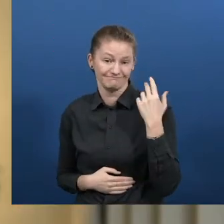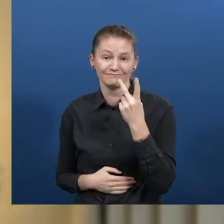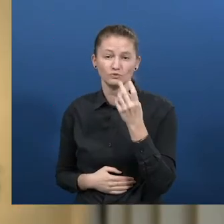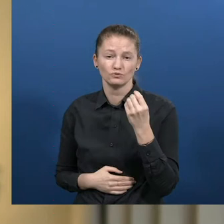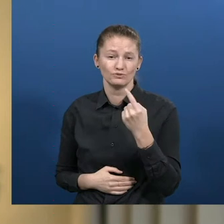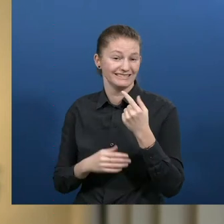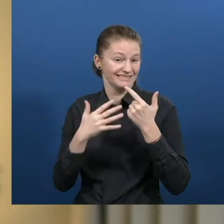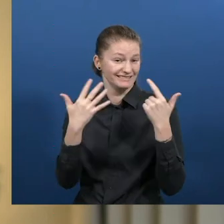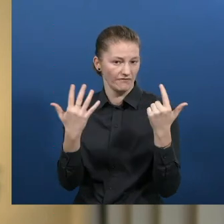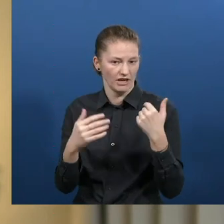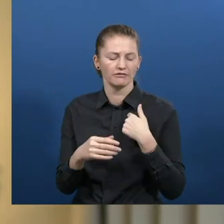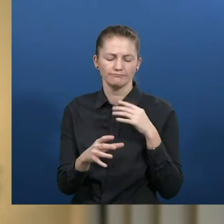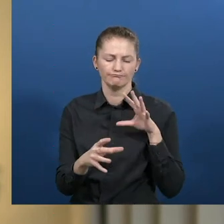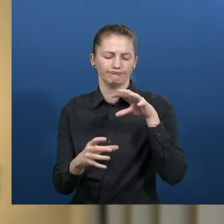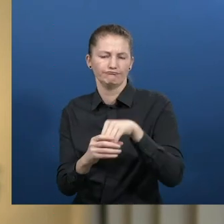Back in